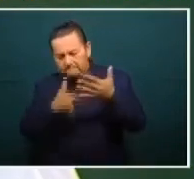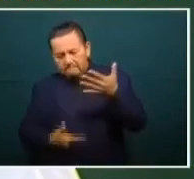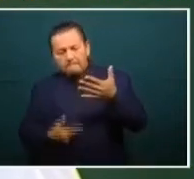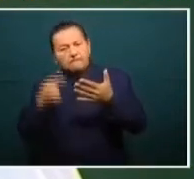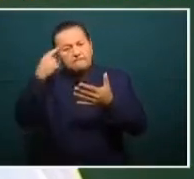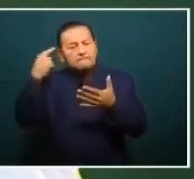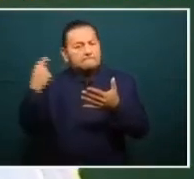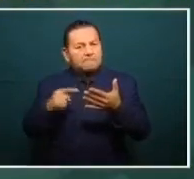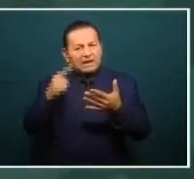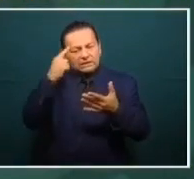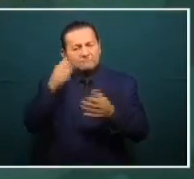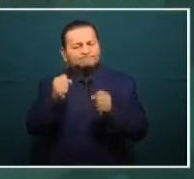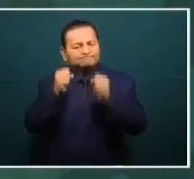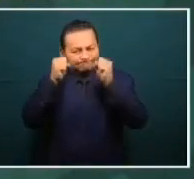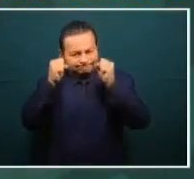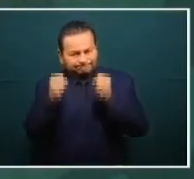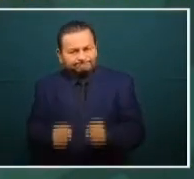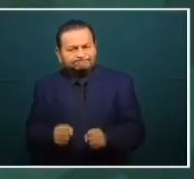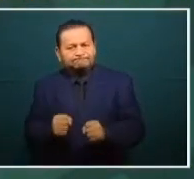we already have a plan.